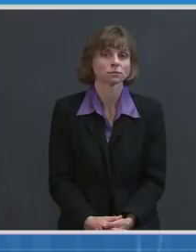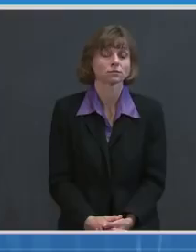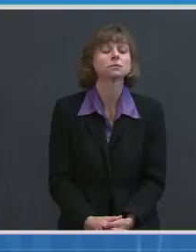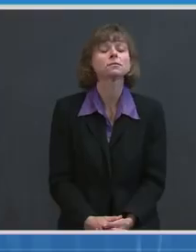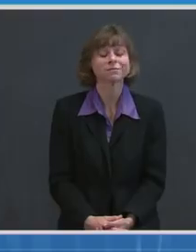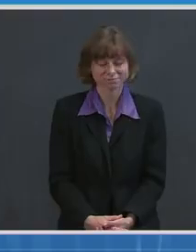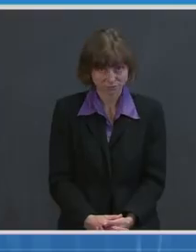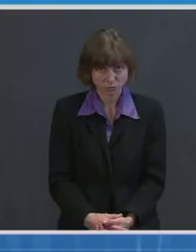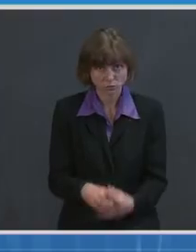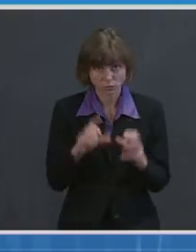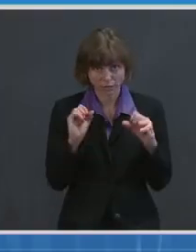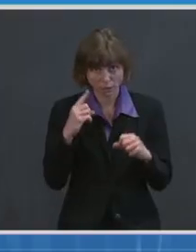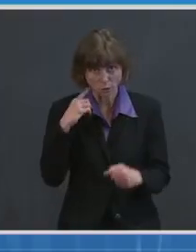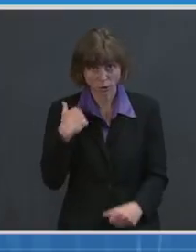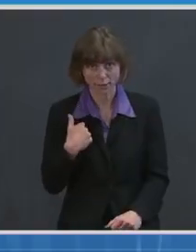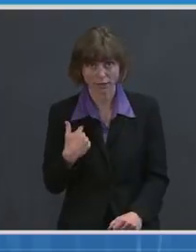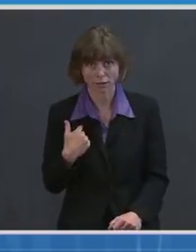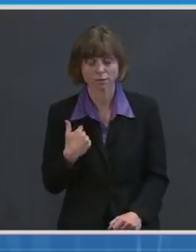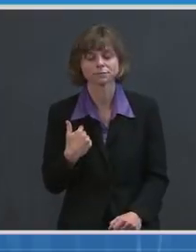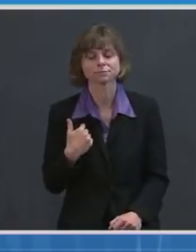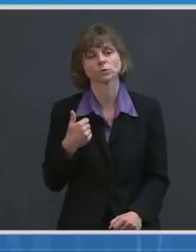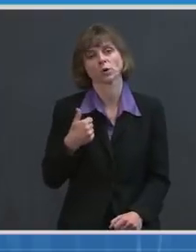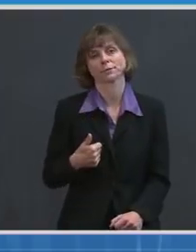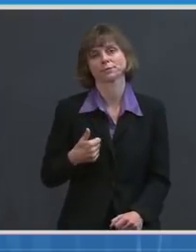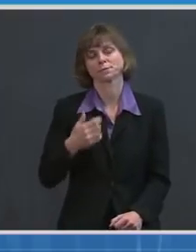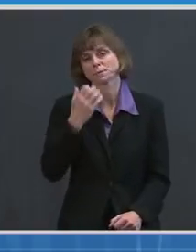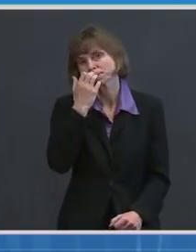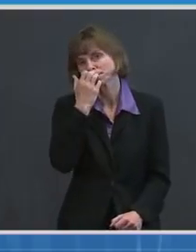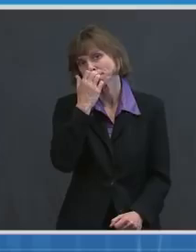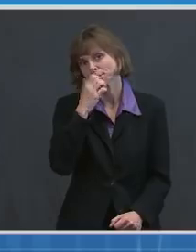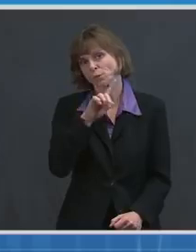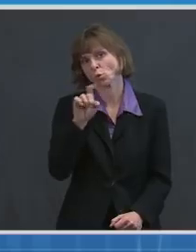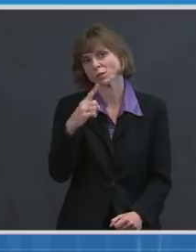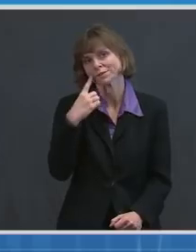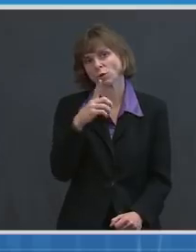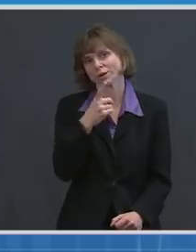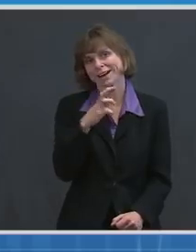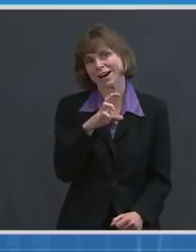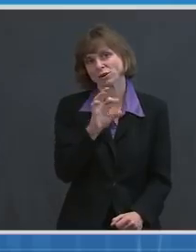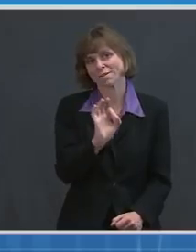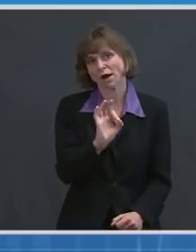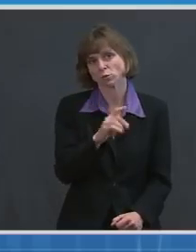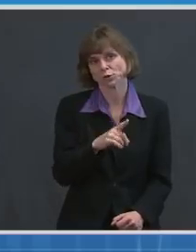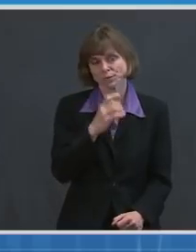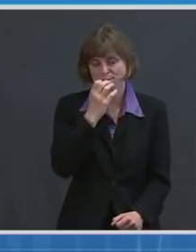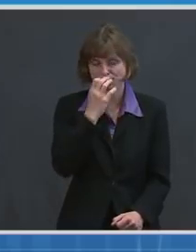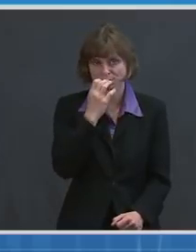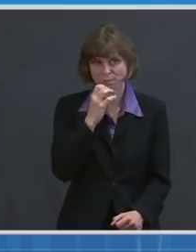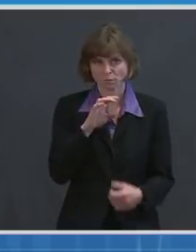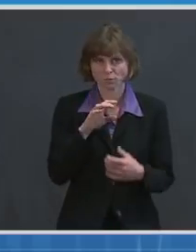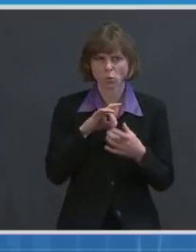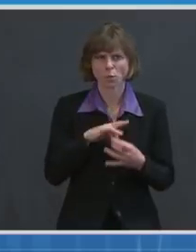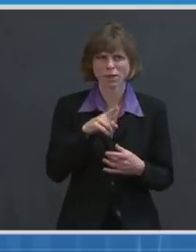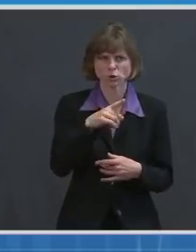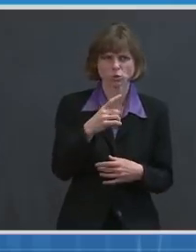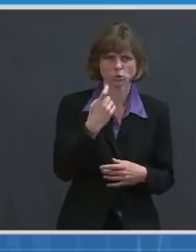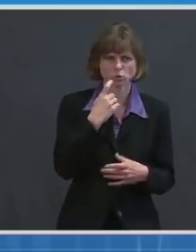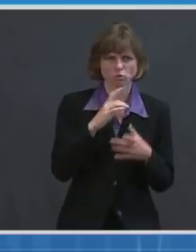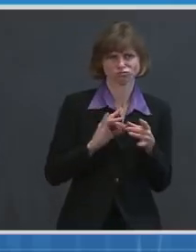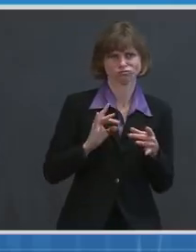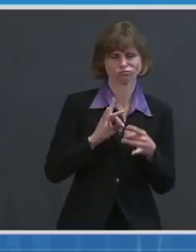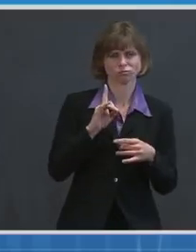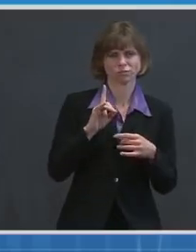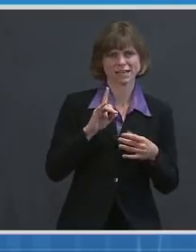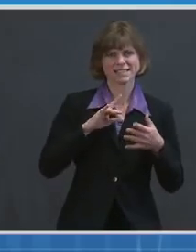Hello, can you hear me? We can. Great. This is a question for Dr. Fauci, and this has to do with the studies you mentioned last week